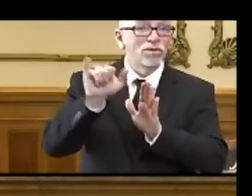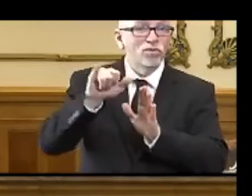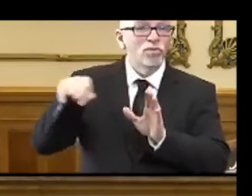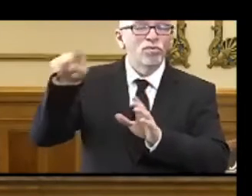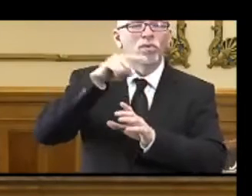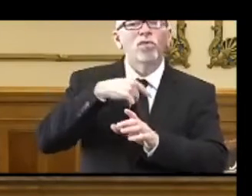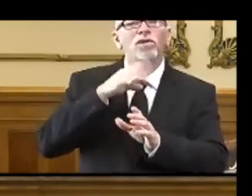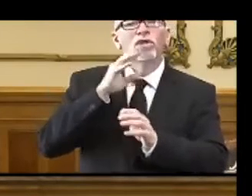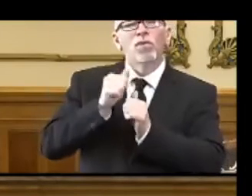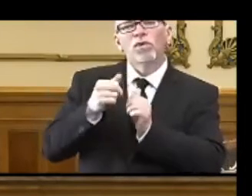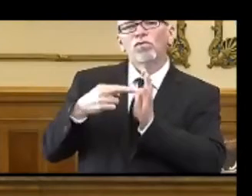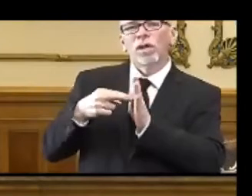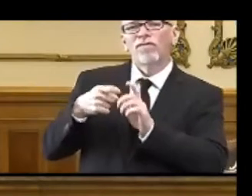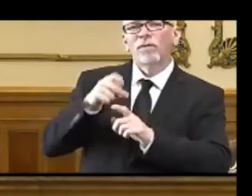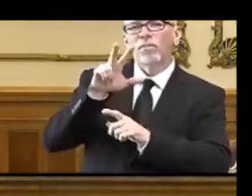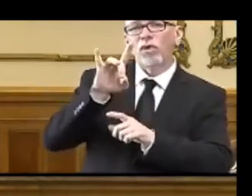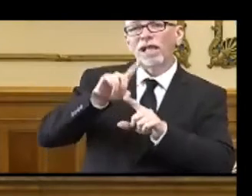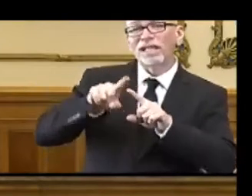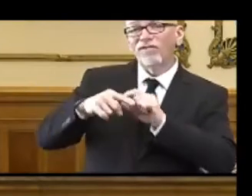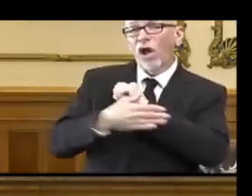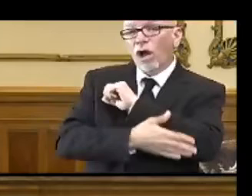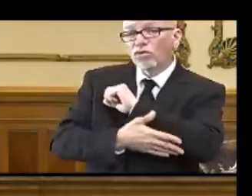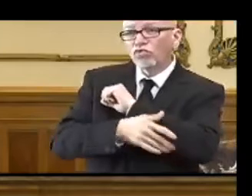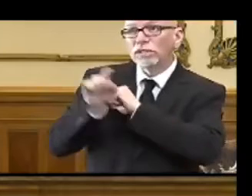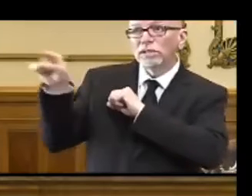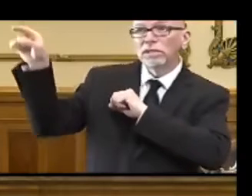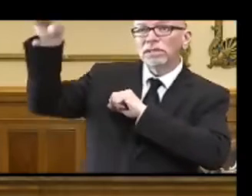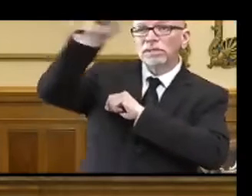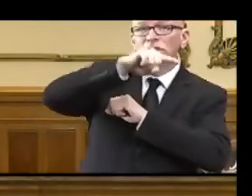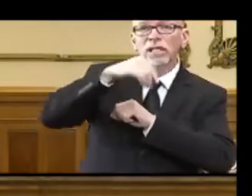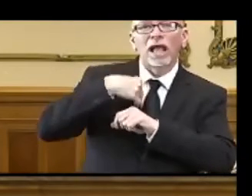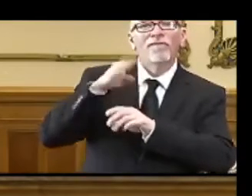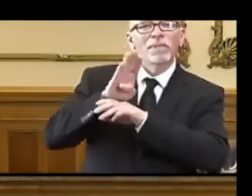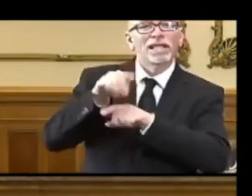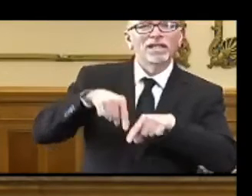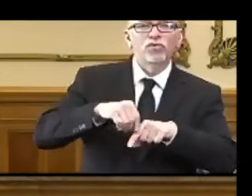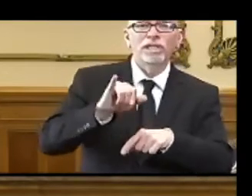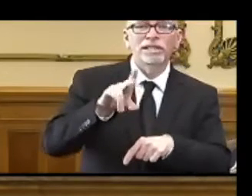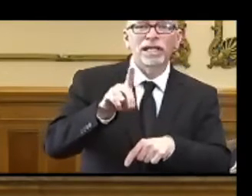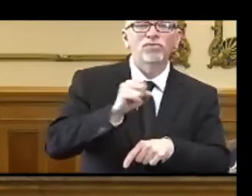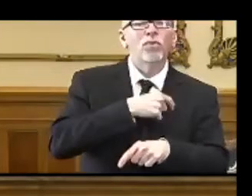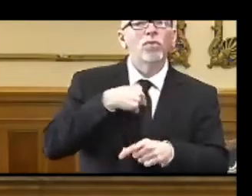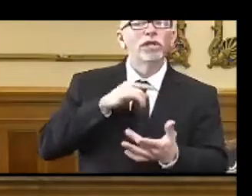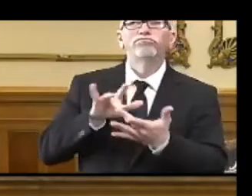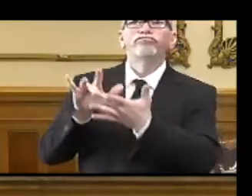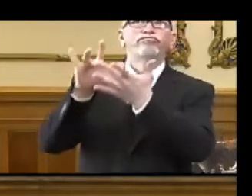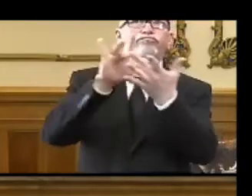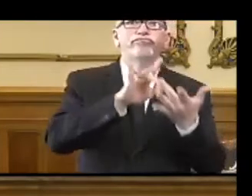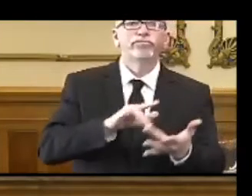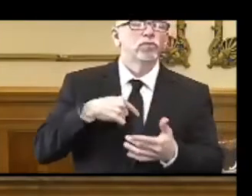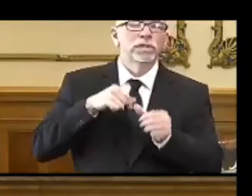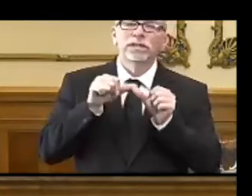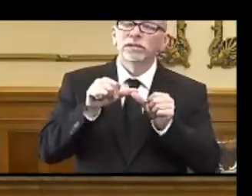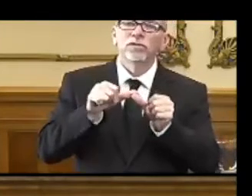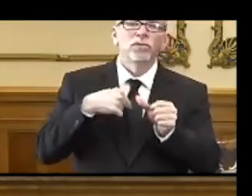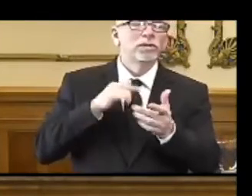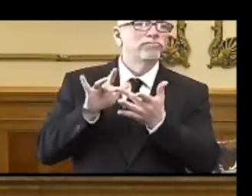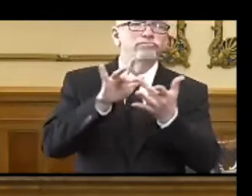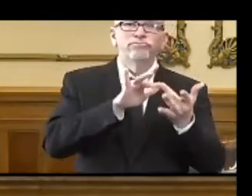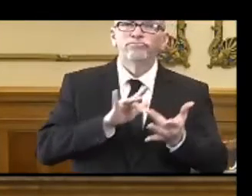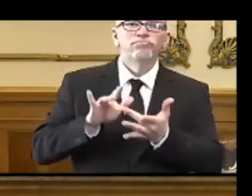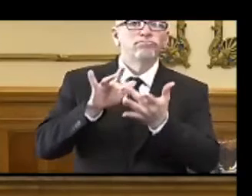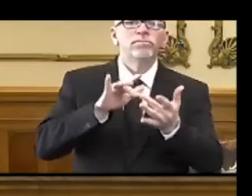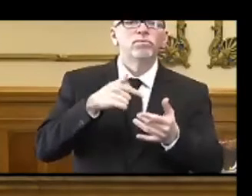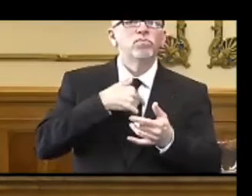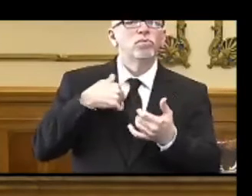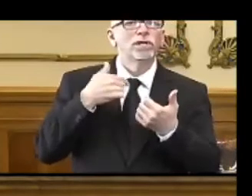talking with representatives from 38 countries that have businesses here in Indiana. So we've been reaching out. We will continue to reach out and